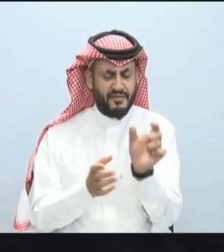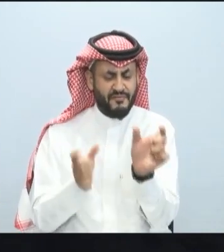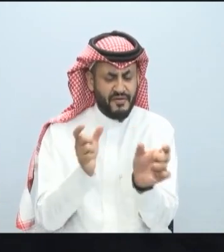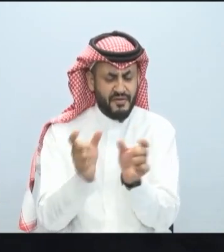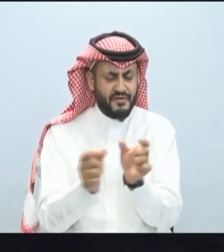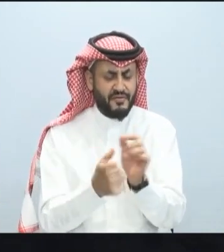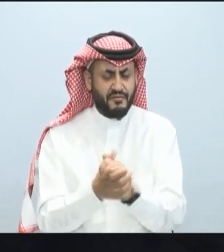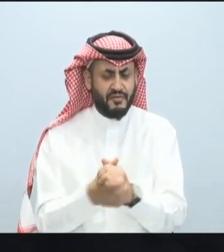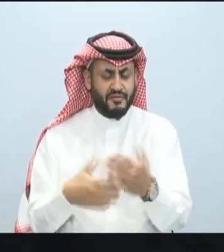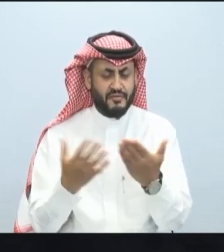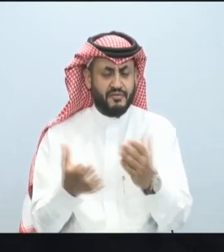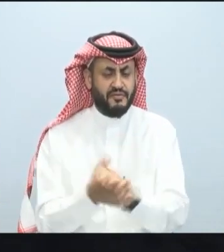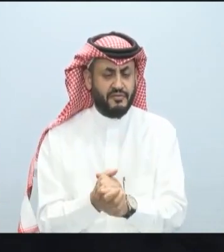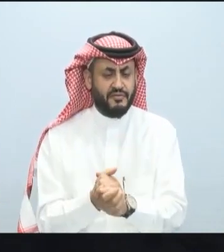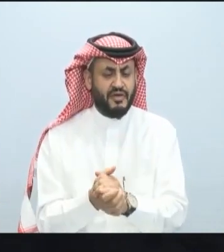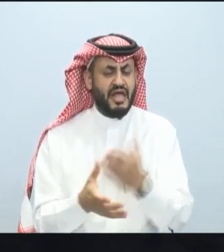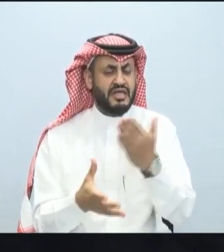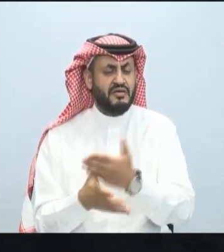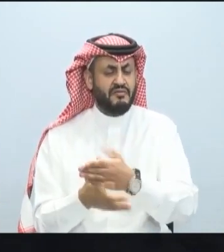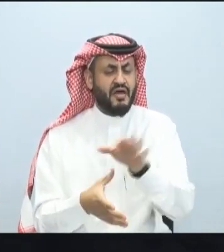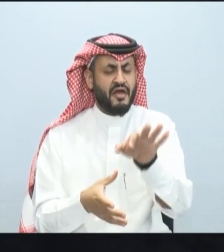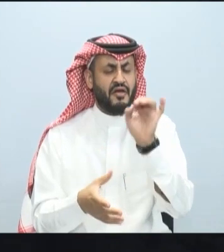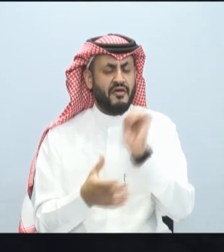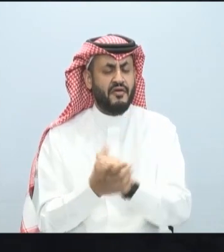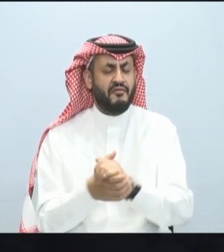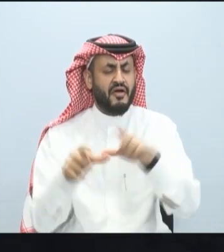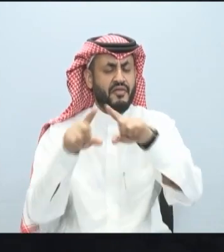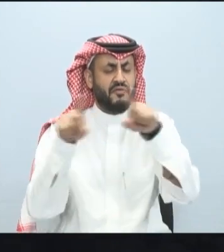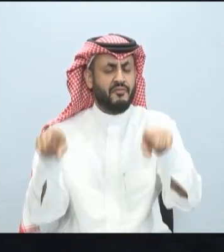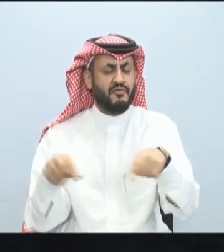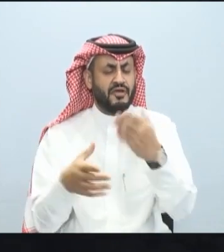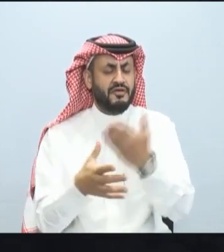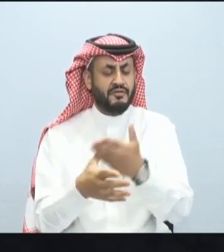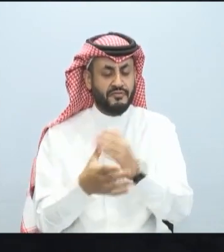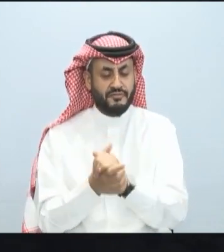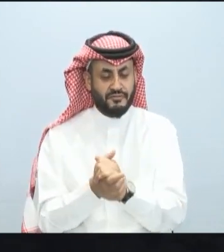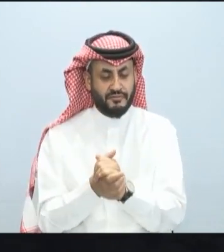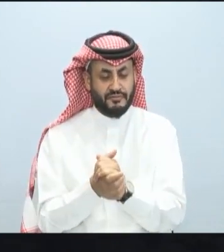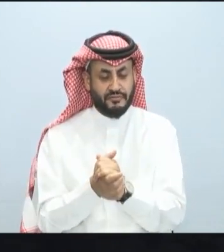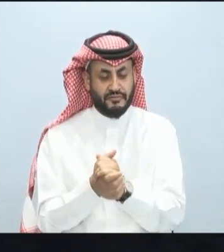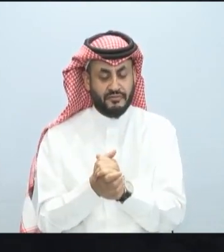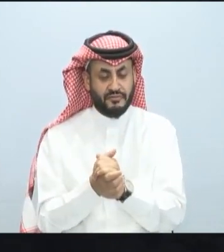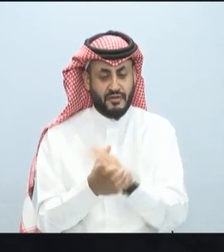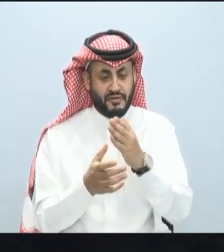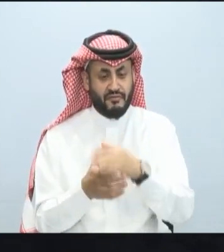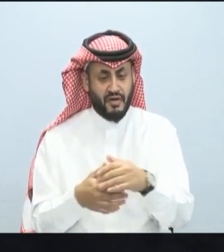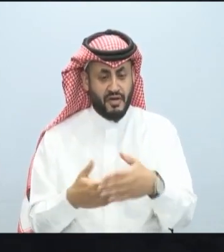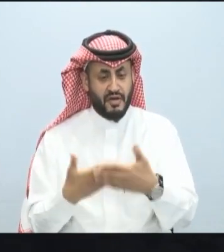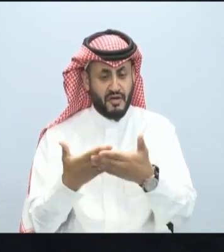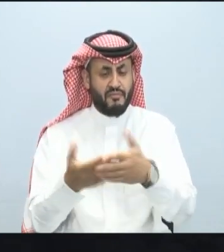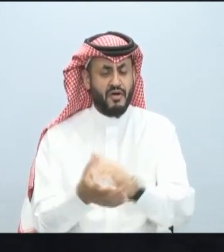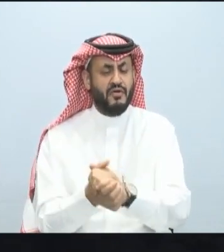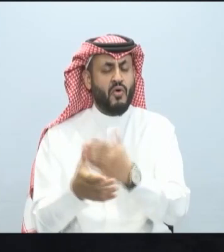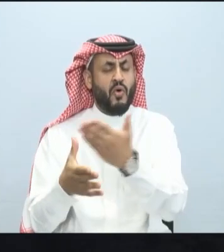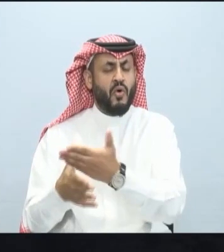going to present why. Why did I choose this type of movie? So you can see that I gave my reason that I find